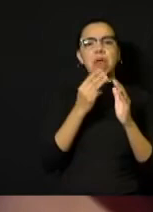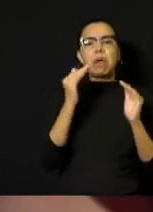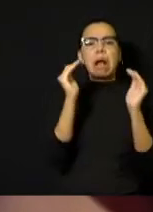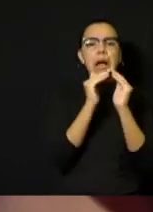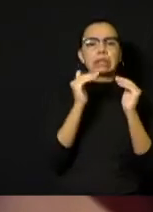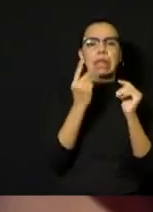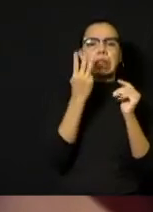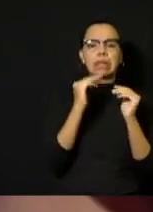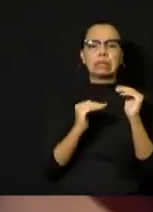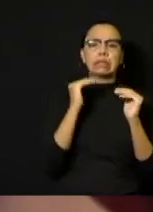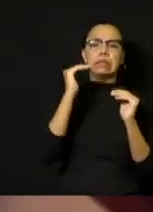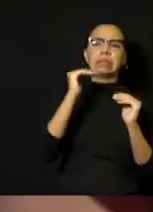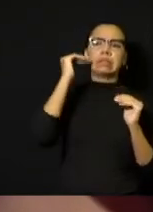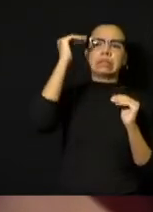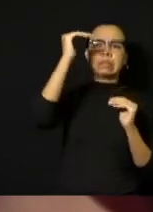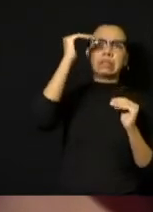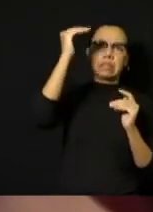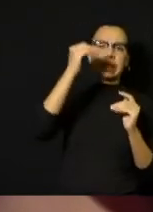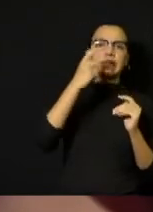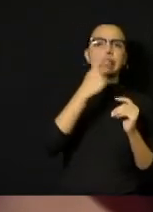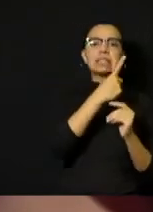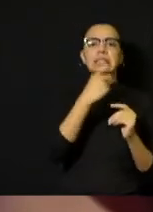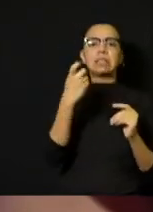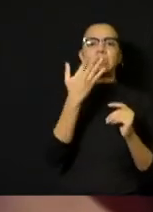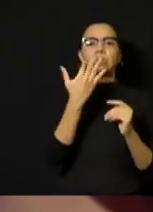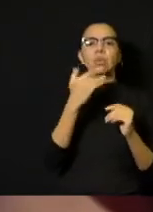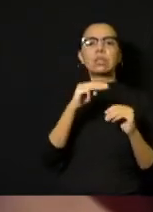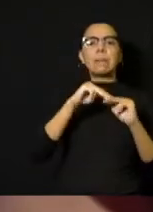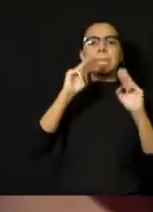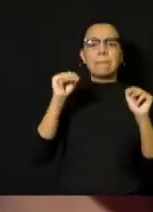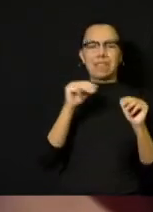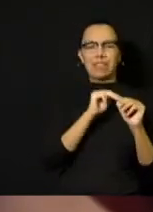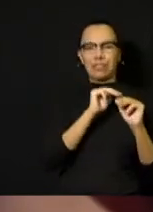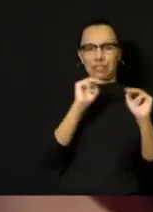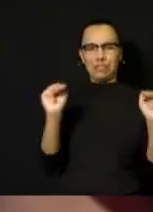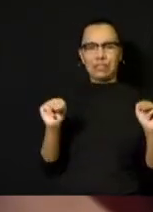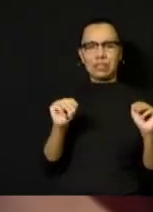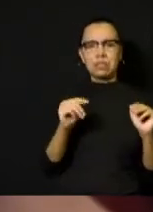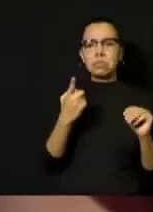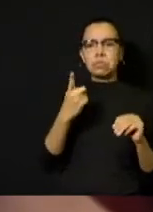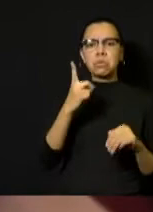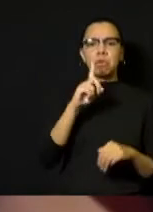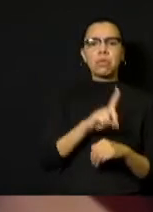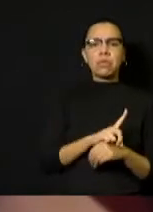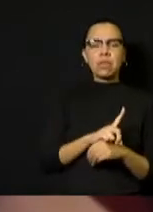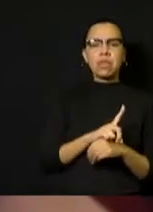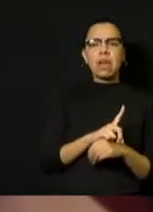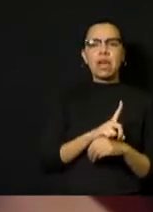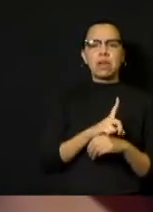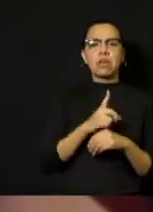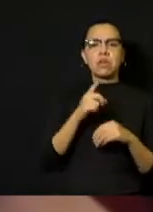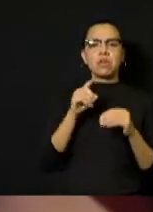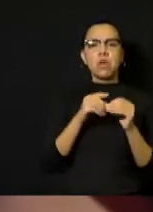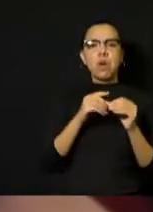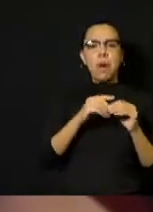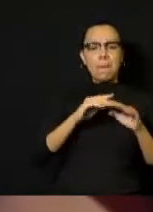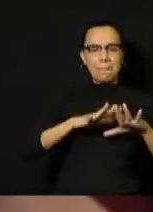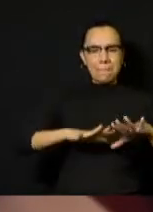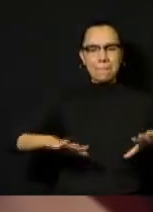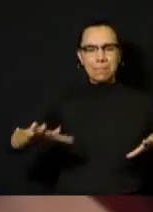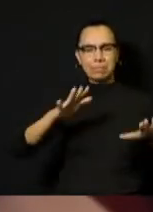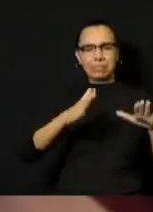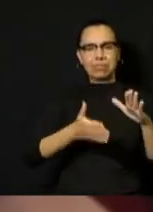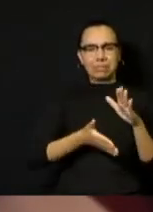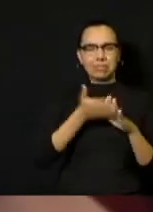I made a three-story house, and one day when I was